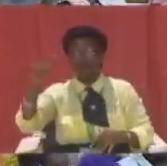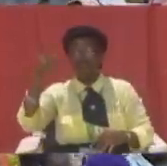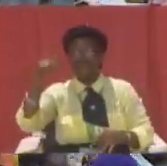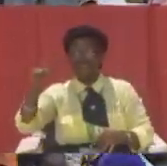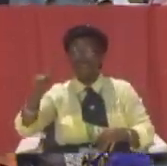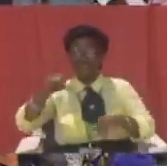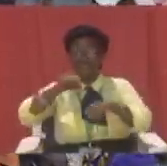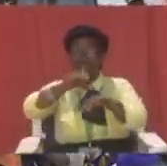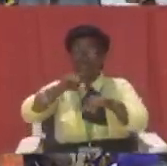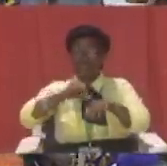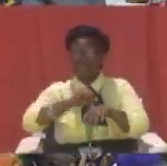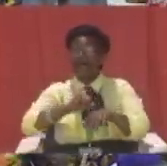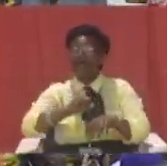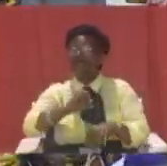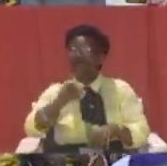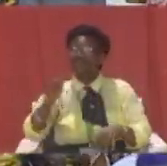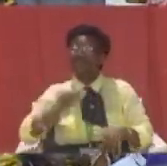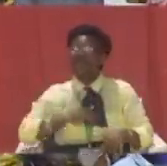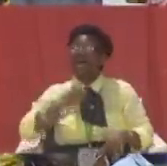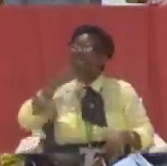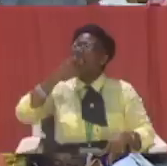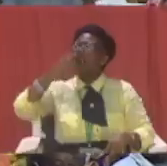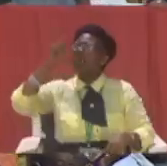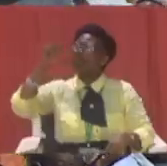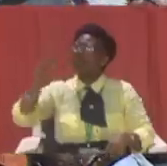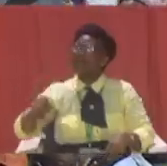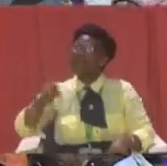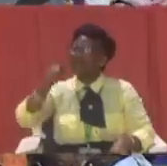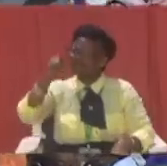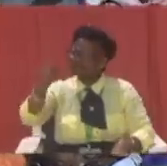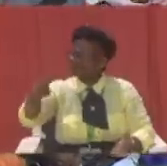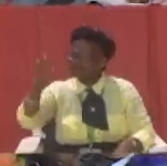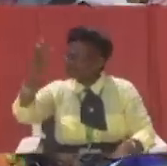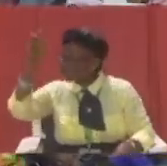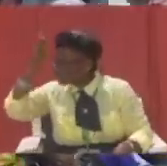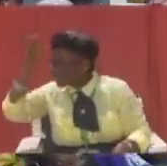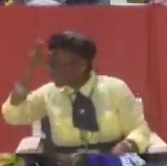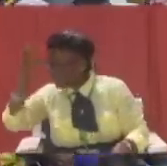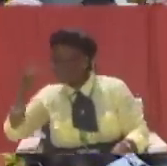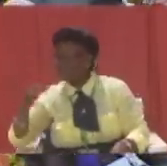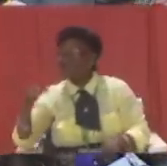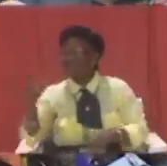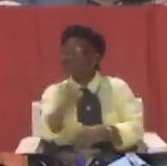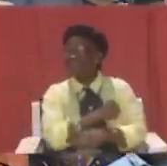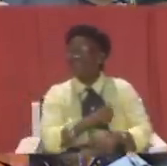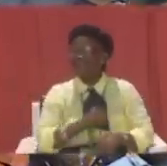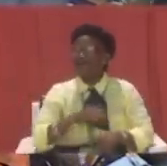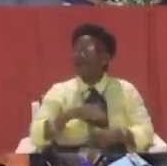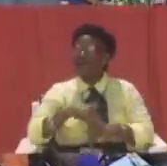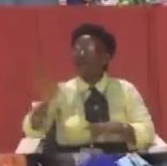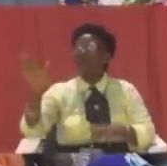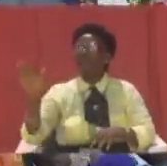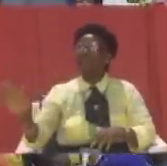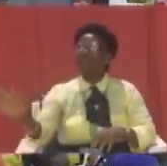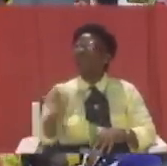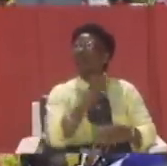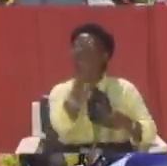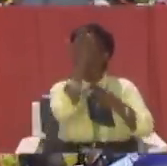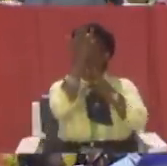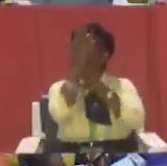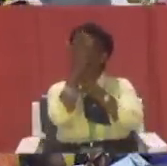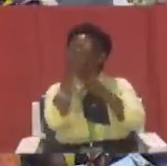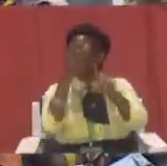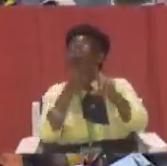I command you, Satan, take your hands off my children. Don't dare come near them at all.